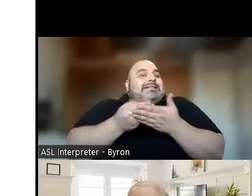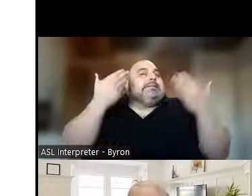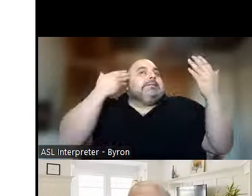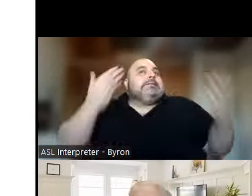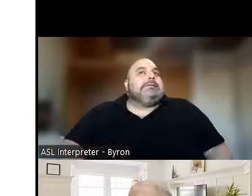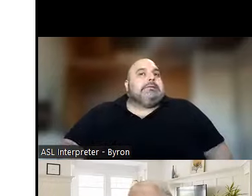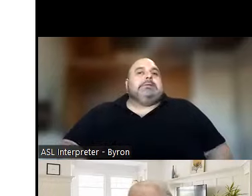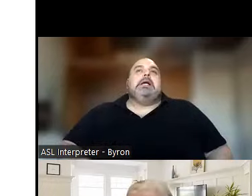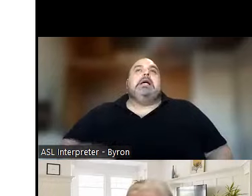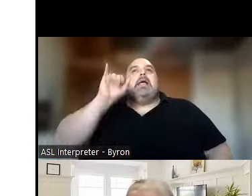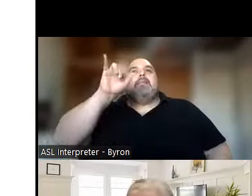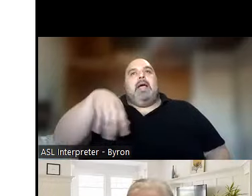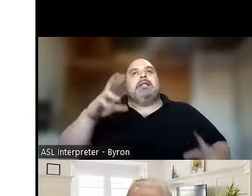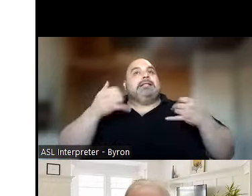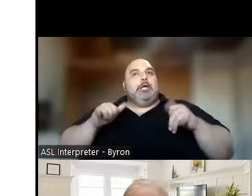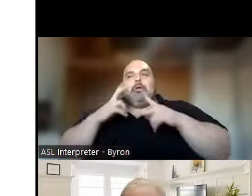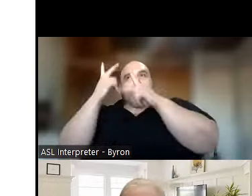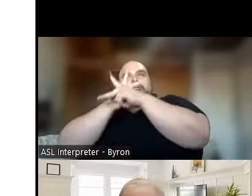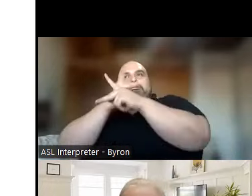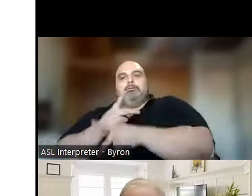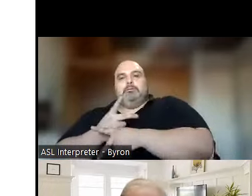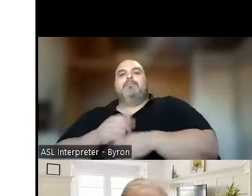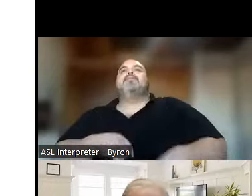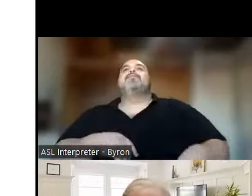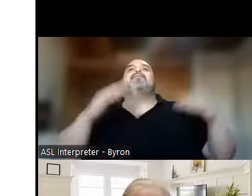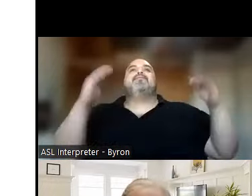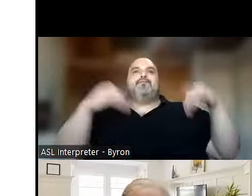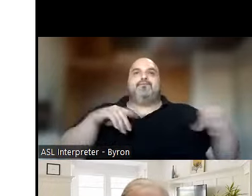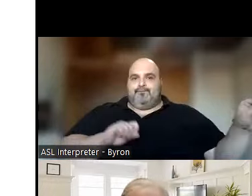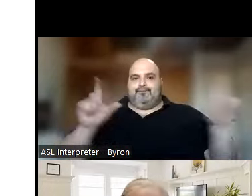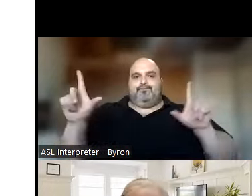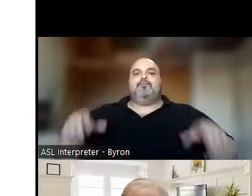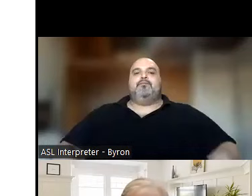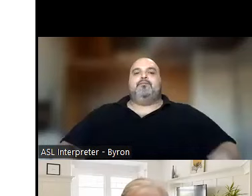all being worked out. So we'll go to the next one.